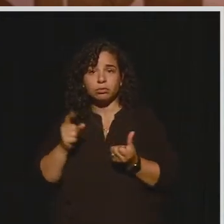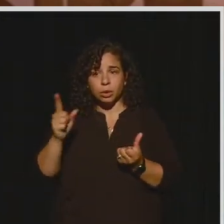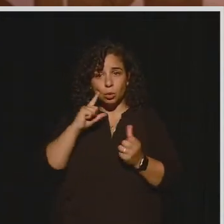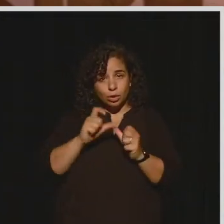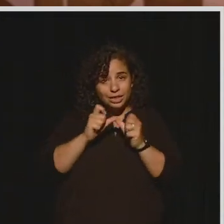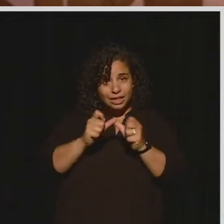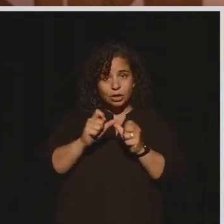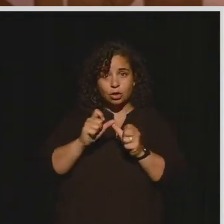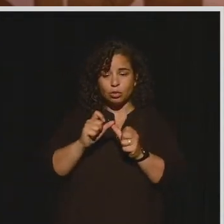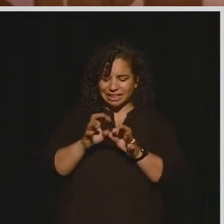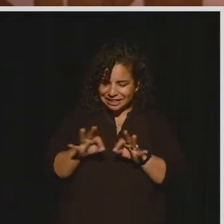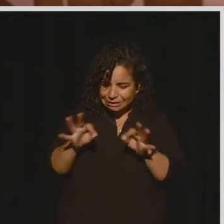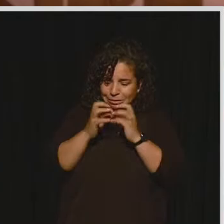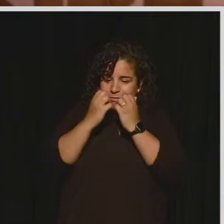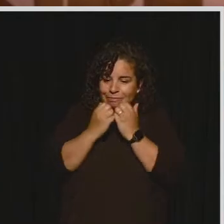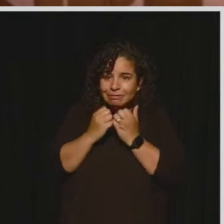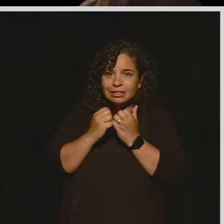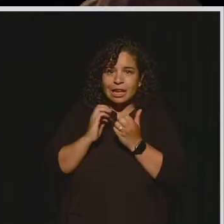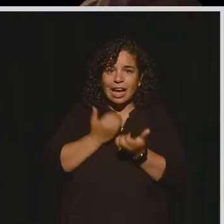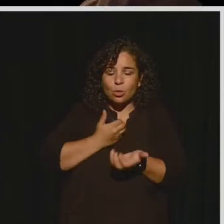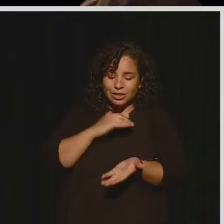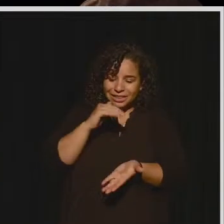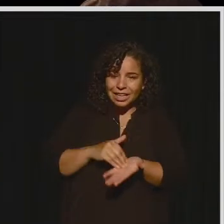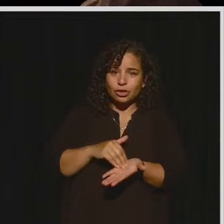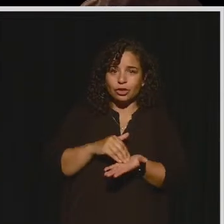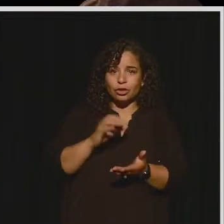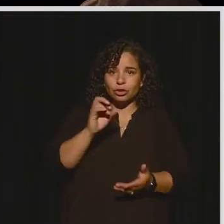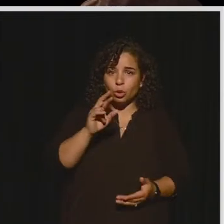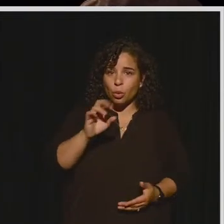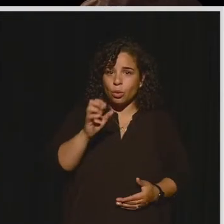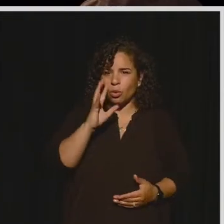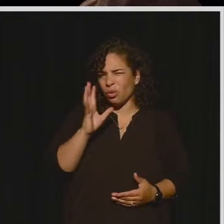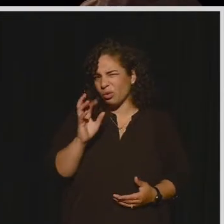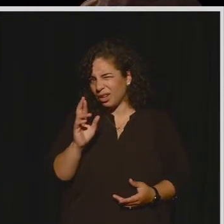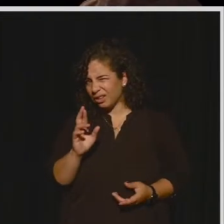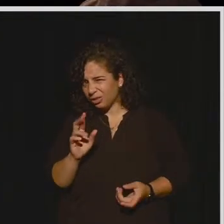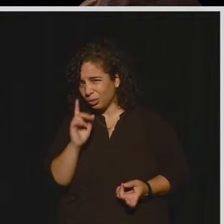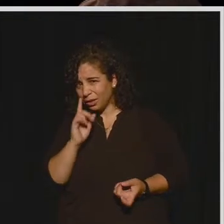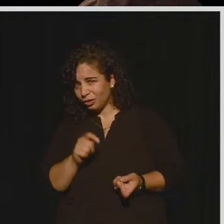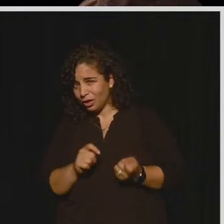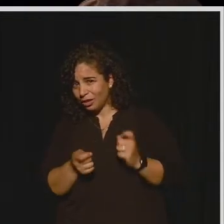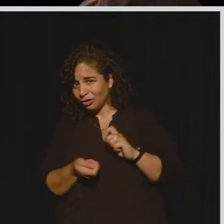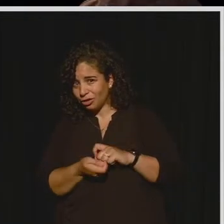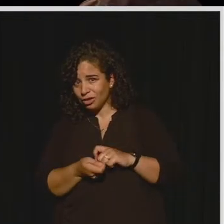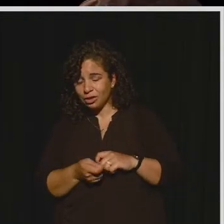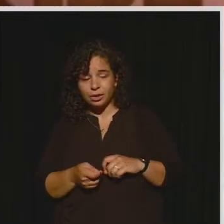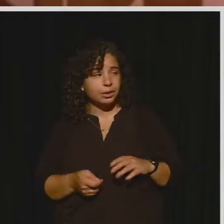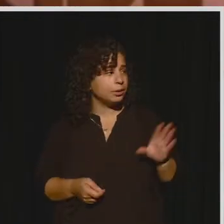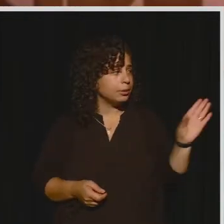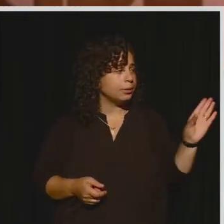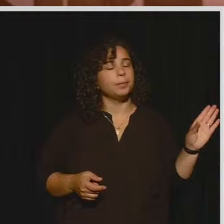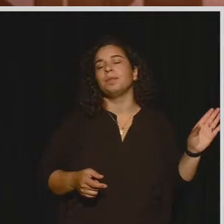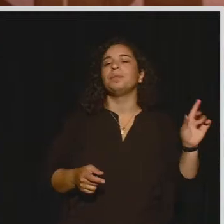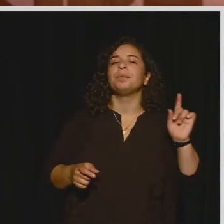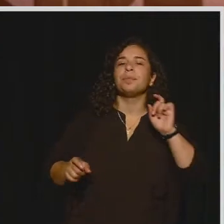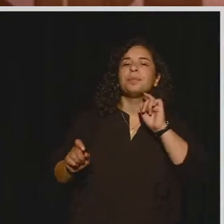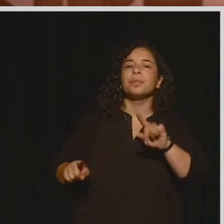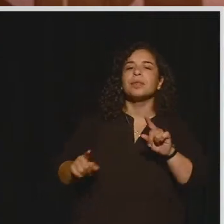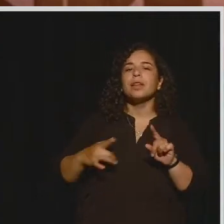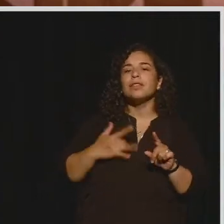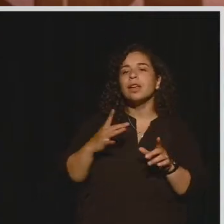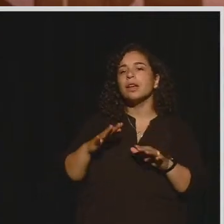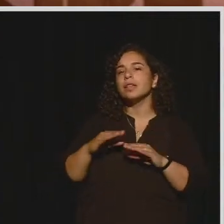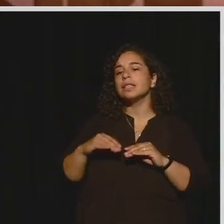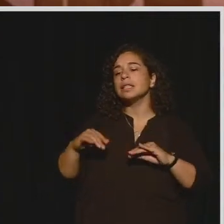change? I think the idea of space is changing as well. So I think the more old-fashioned